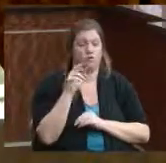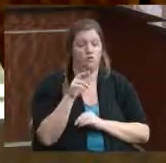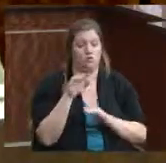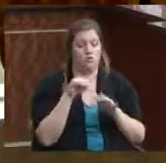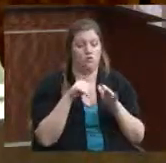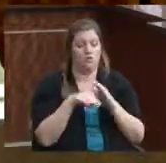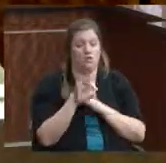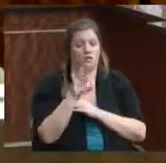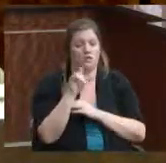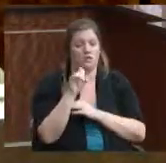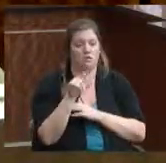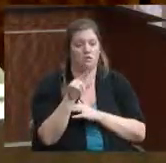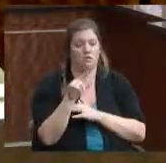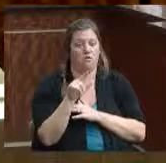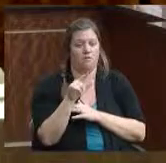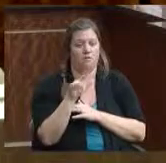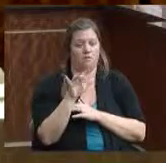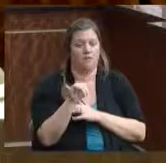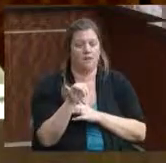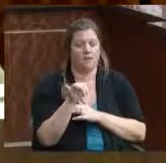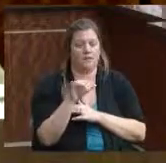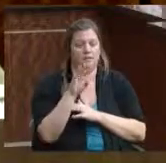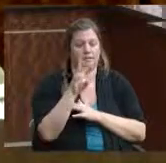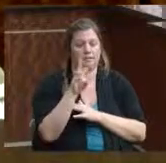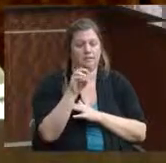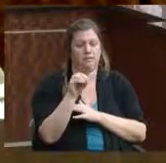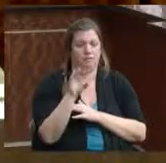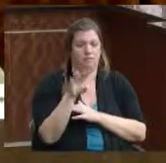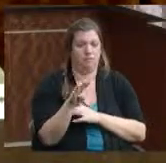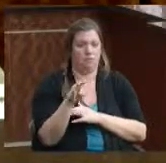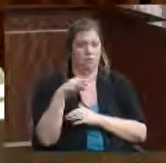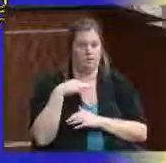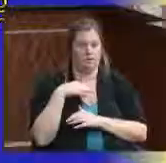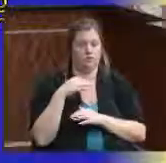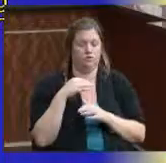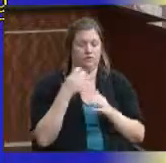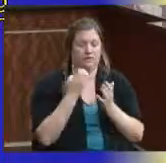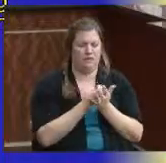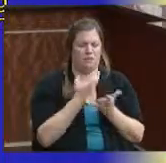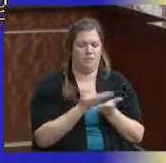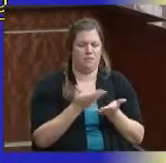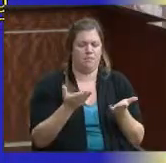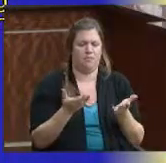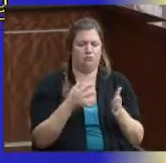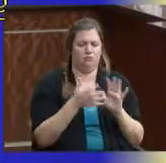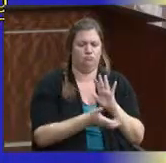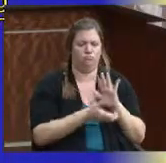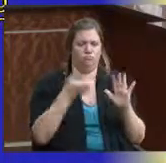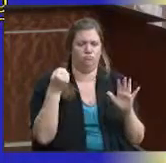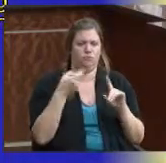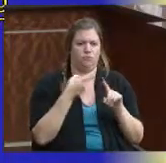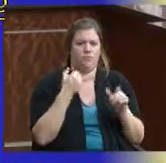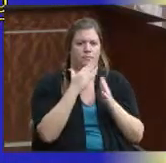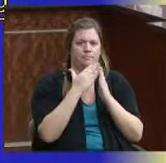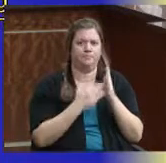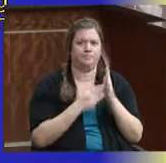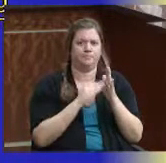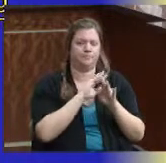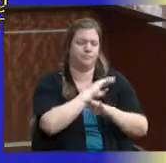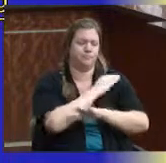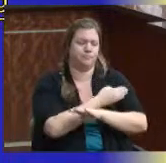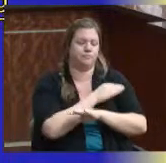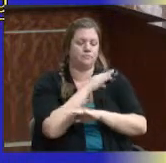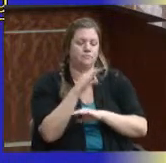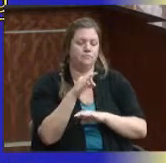of Laurel by amending Section 604, Election Equipment, to remove from this section the powers of